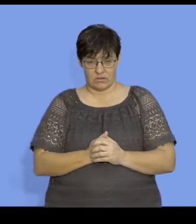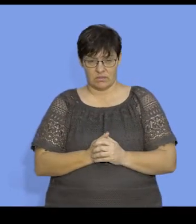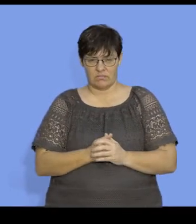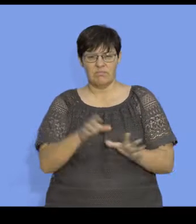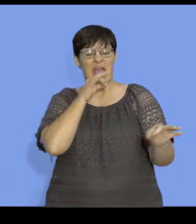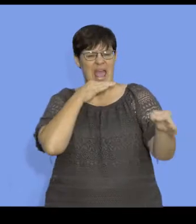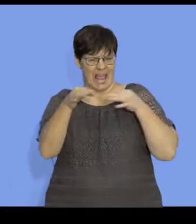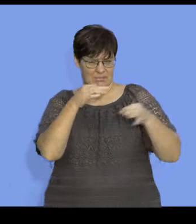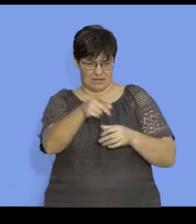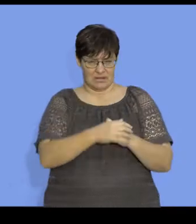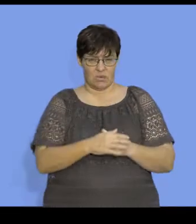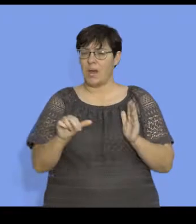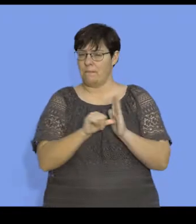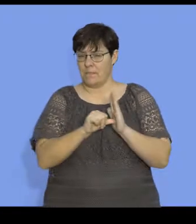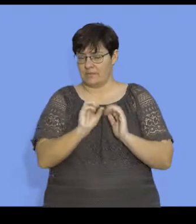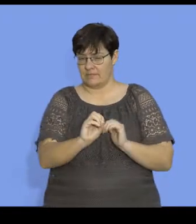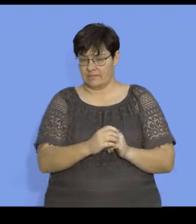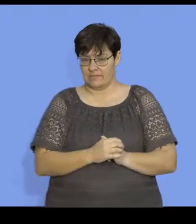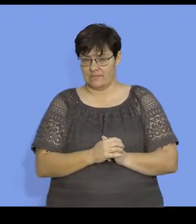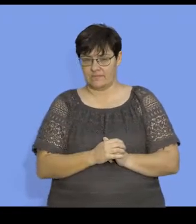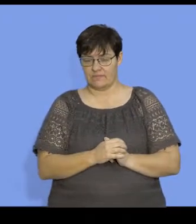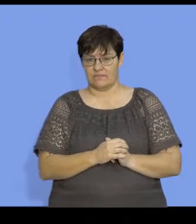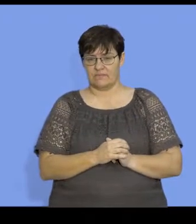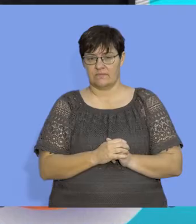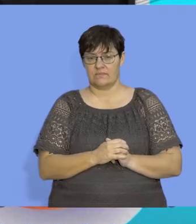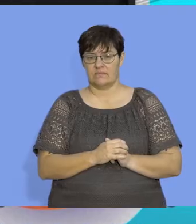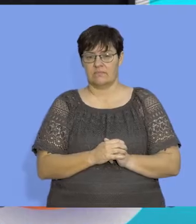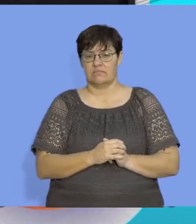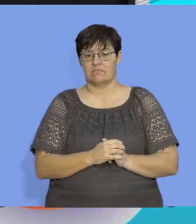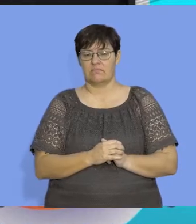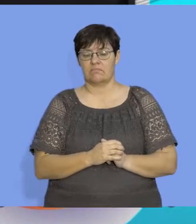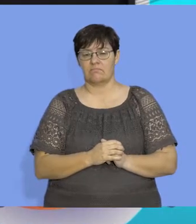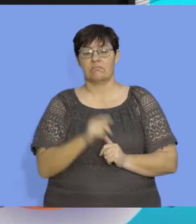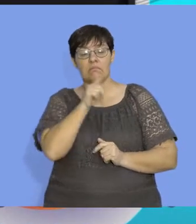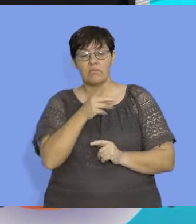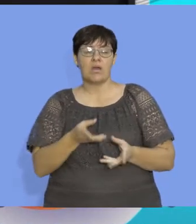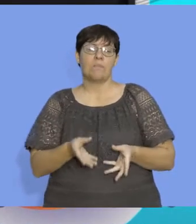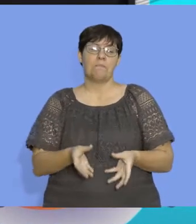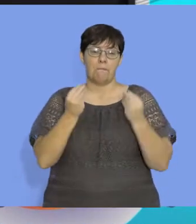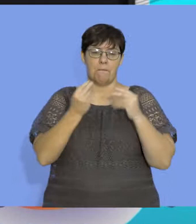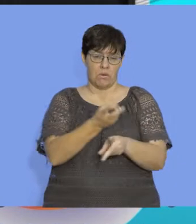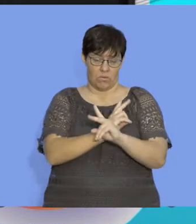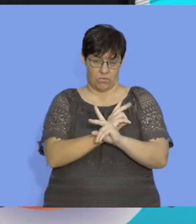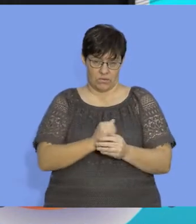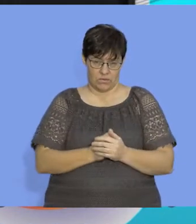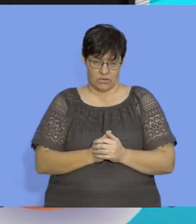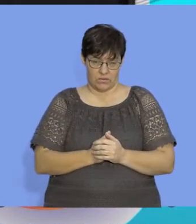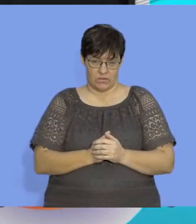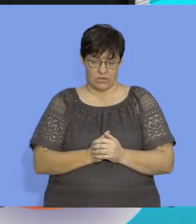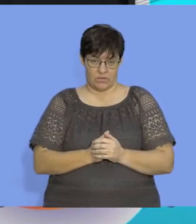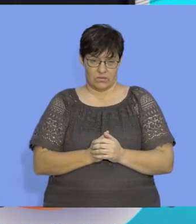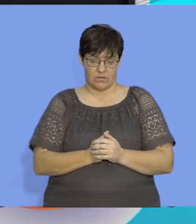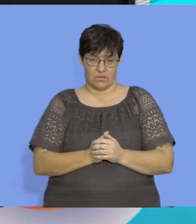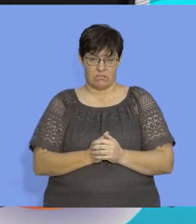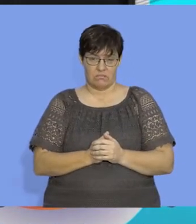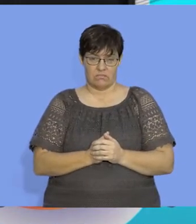important. If you are receiving a loan, right? Clearly, the money